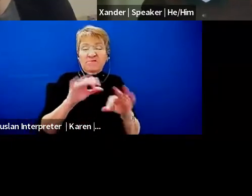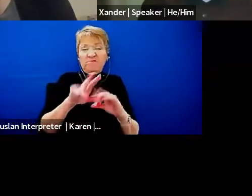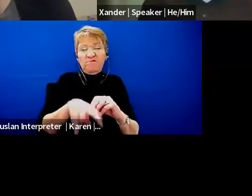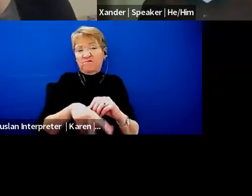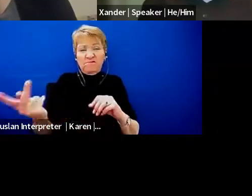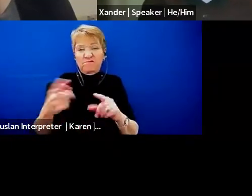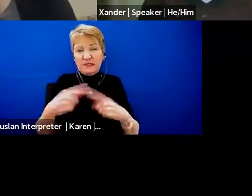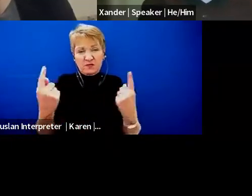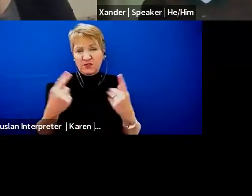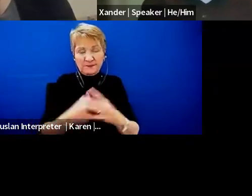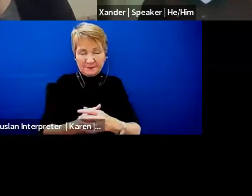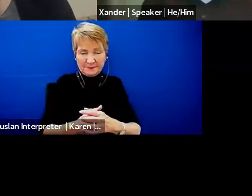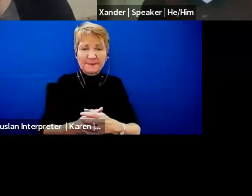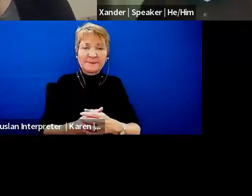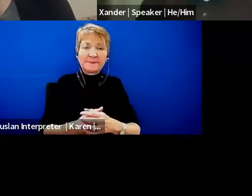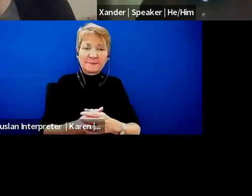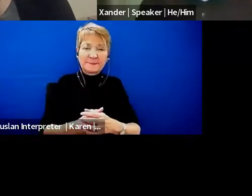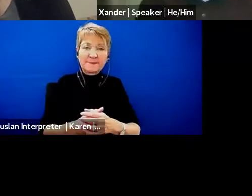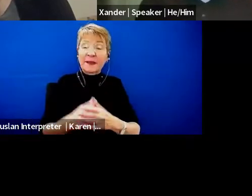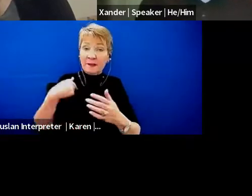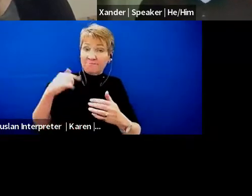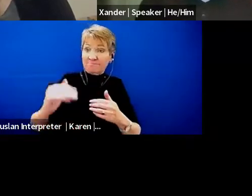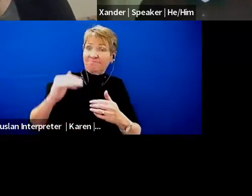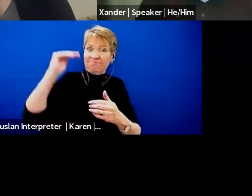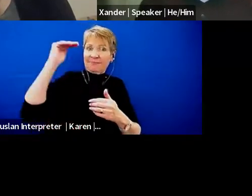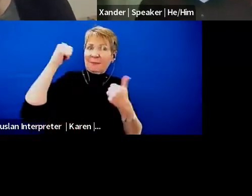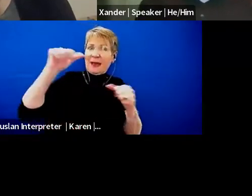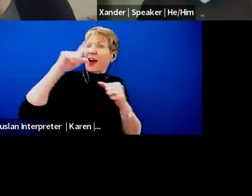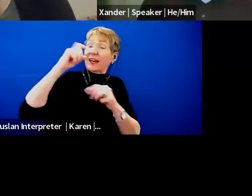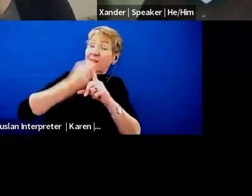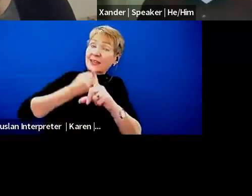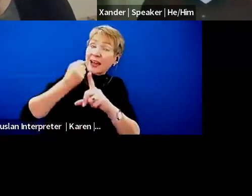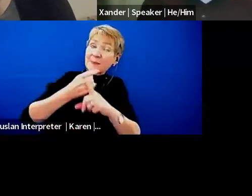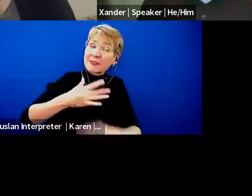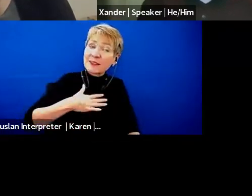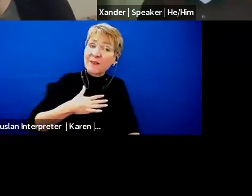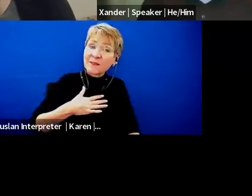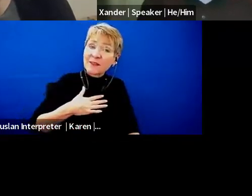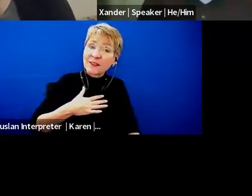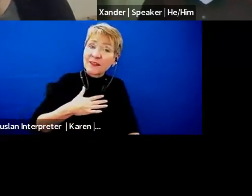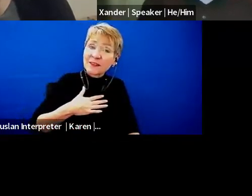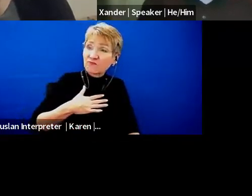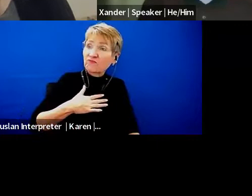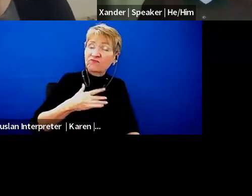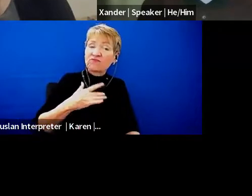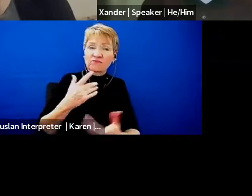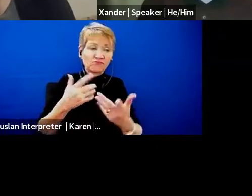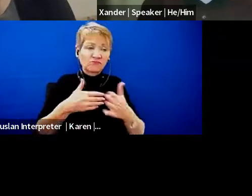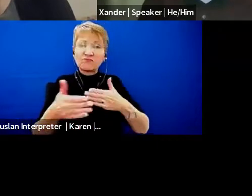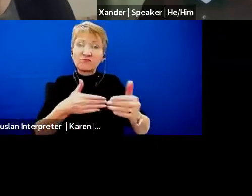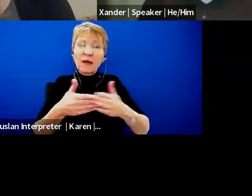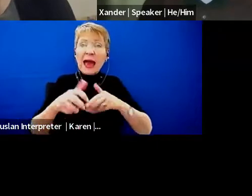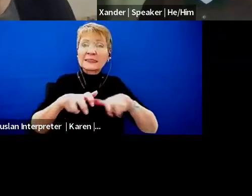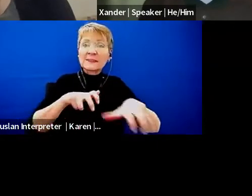As I grew up, I found I've been able to advocate for myself more confidently to set things up regarding planning activities that